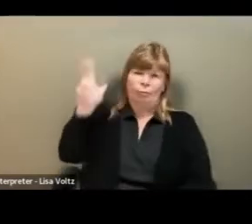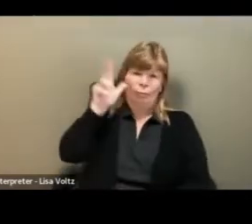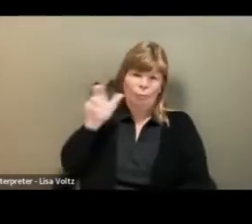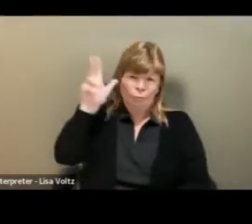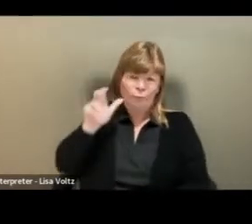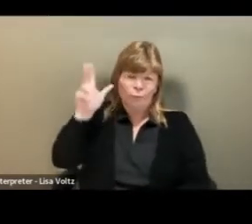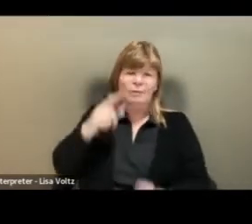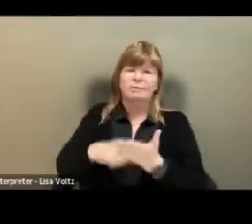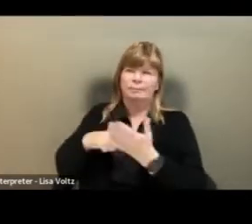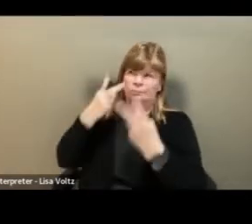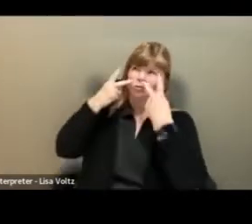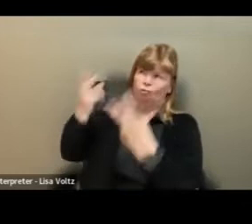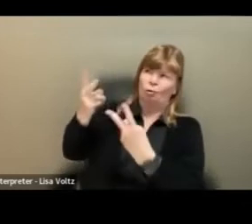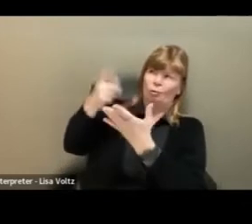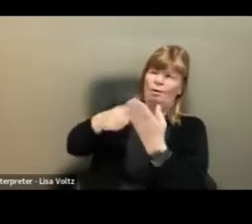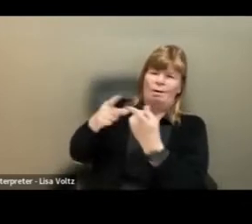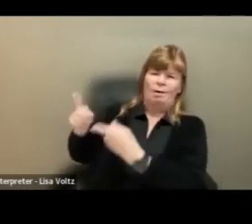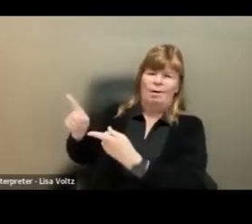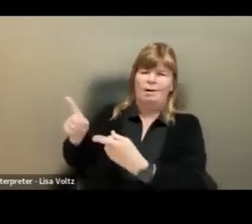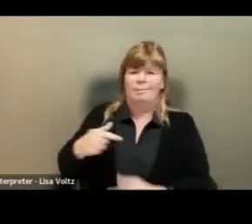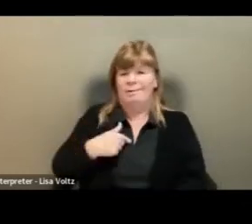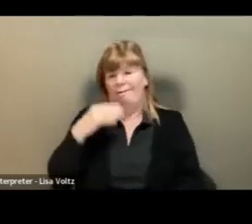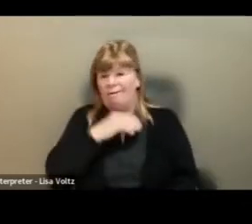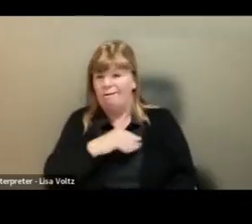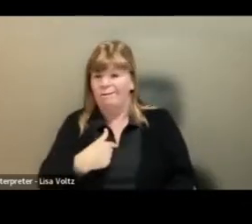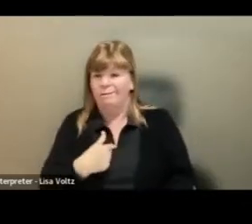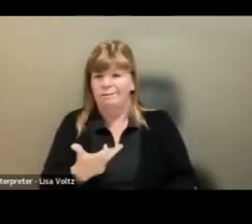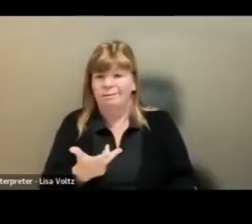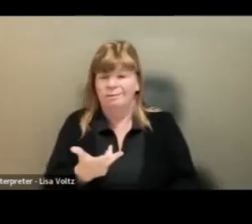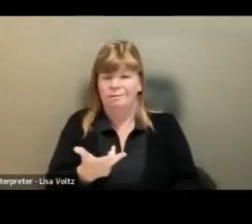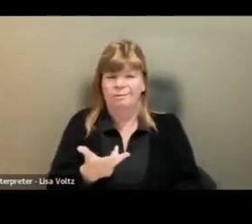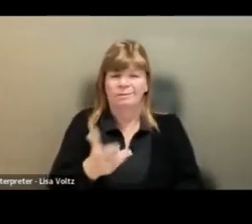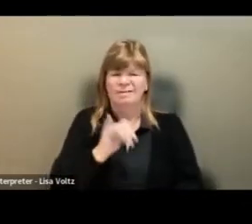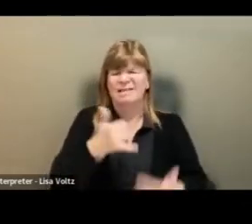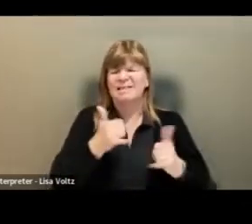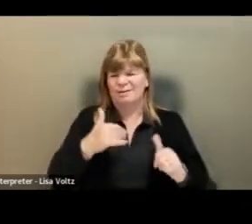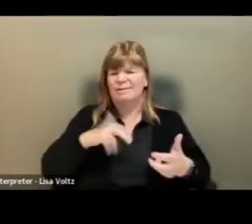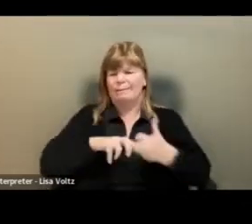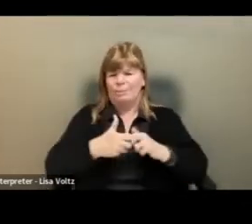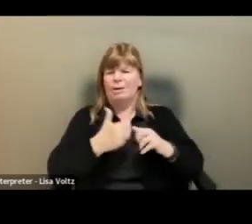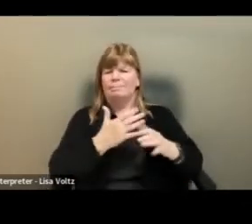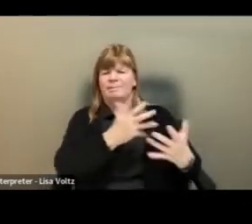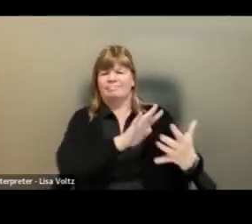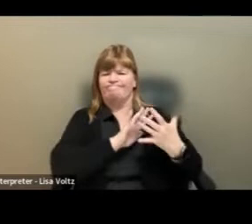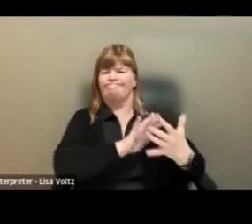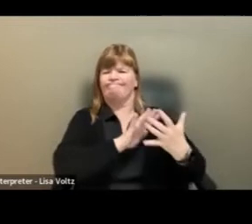I lied. And so that still has issues between us as far as trust goes, especially if I'm